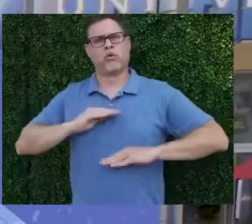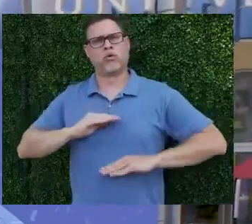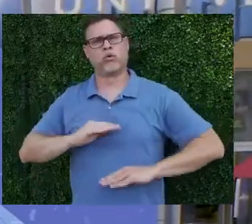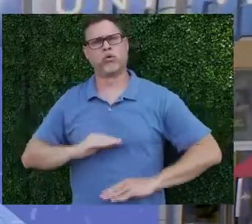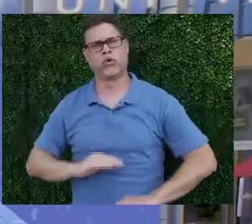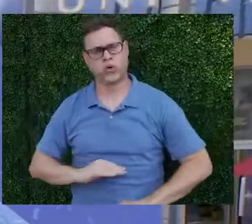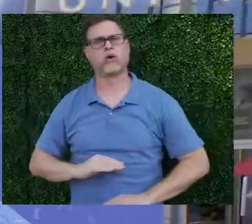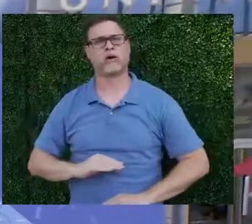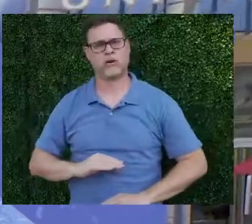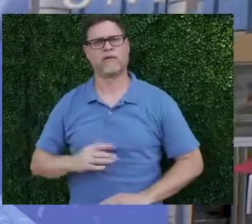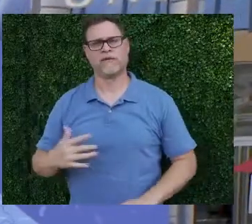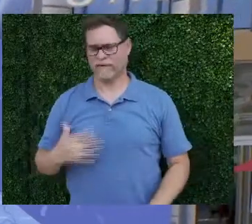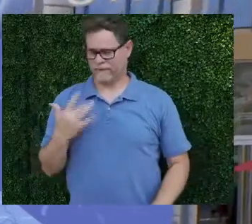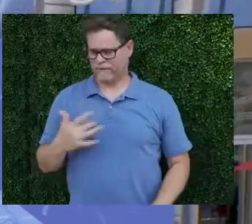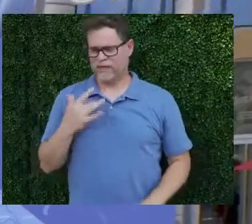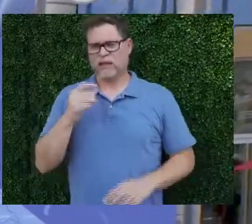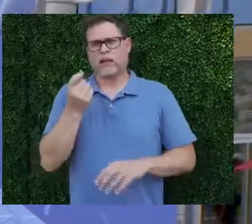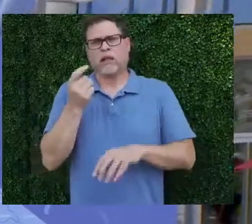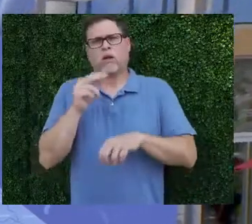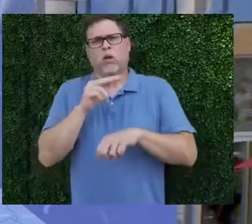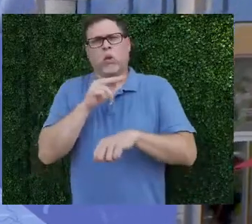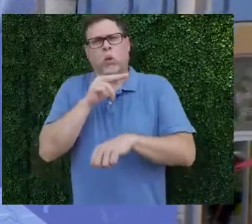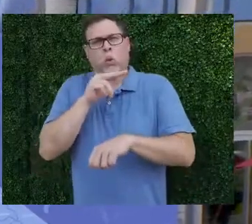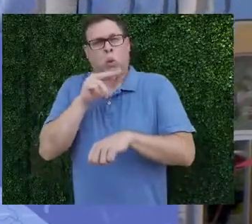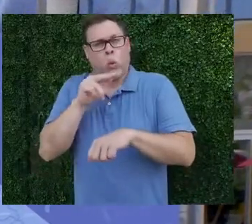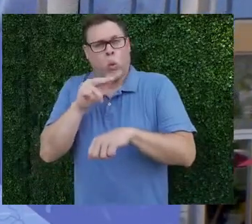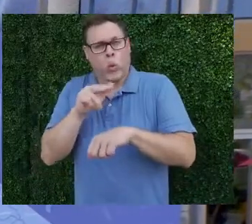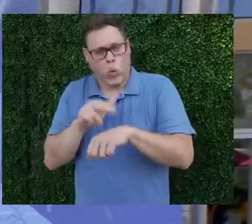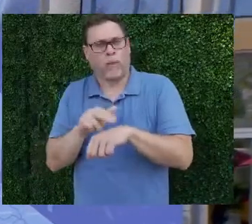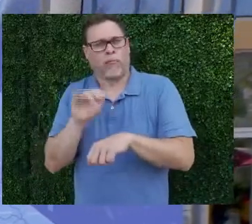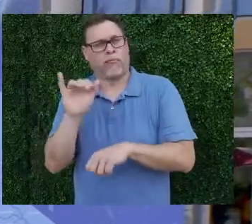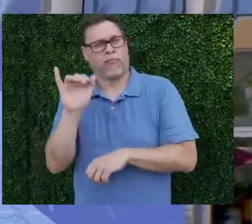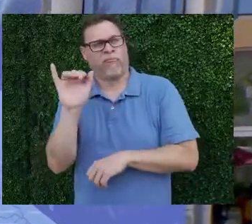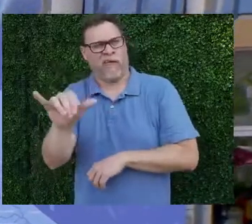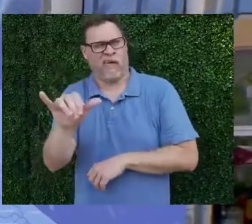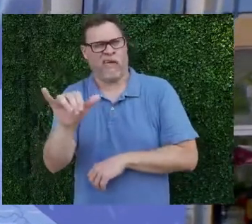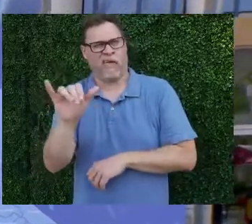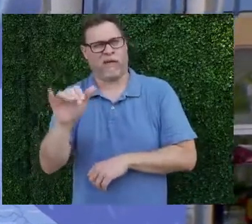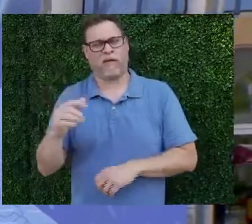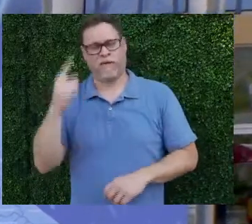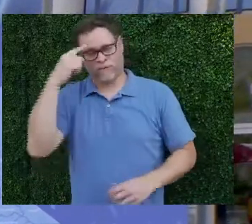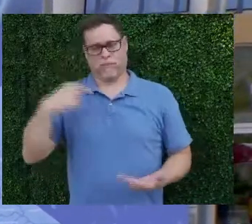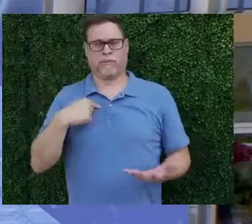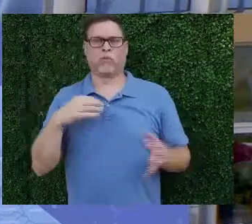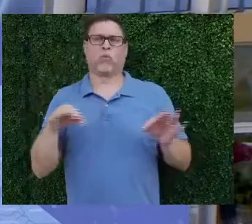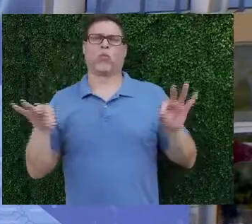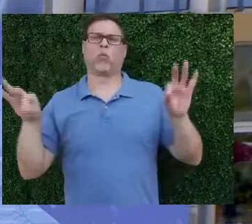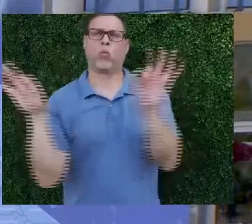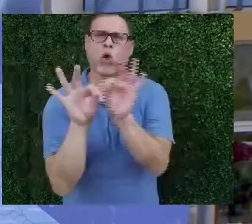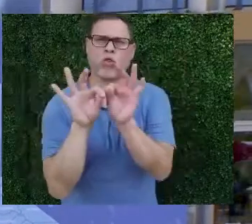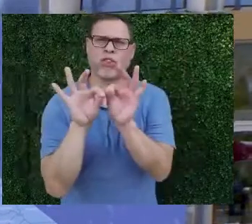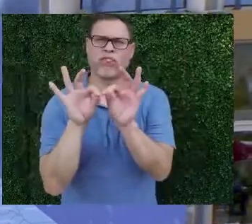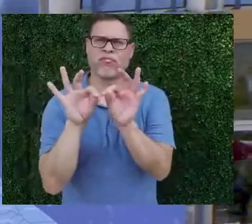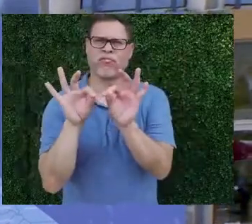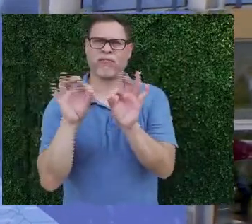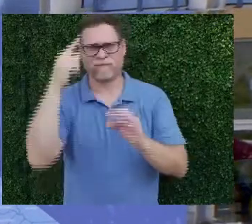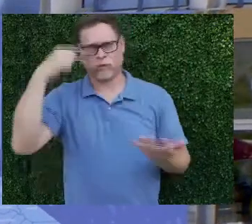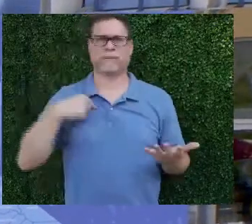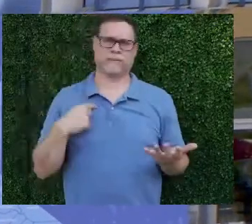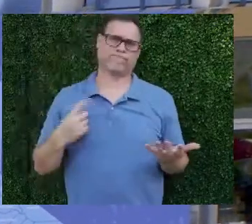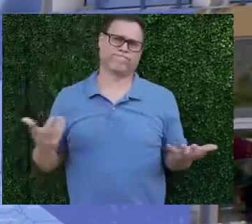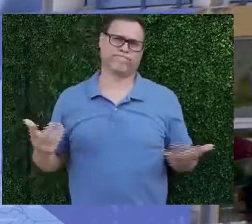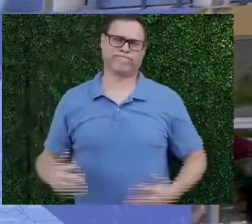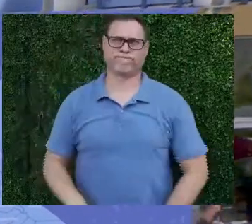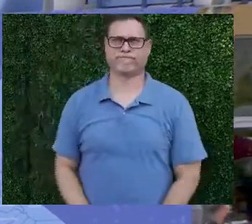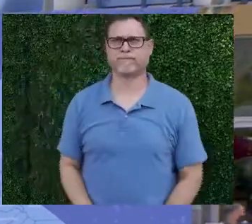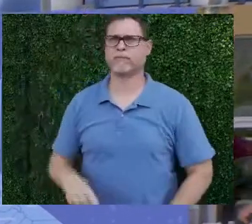return to a sense of normalcy. Yeah. I think that was something that for me was worth it for sure. I love it. And by the way, it